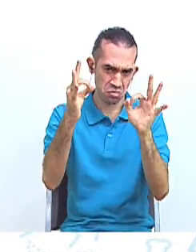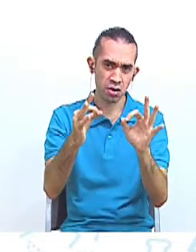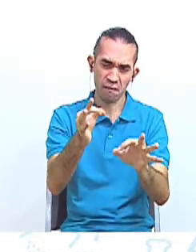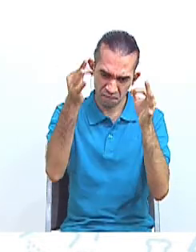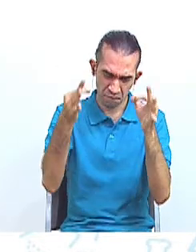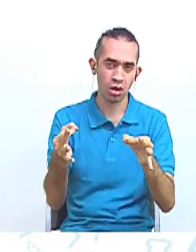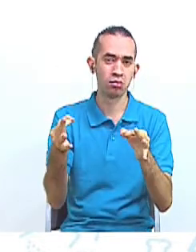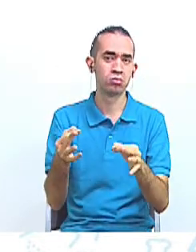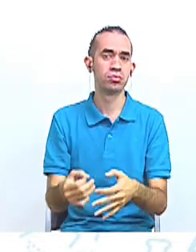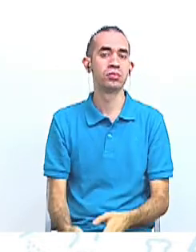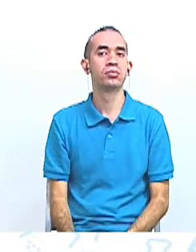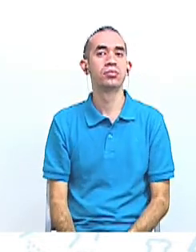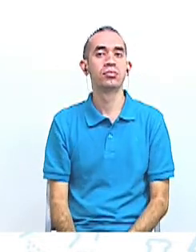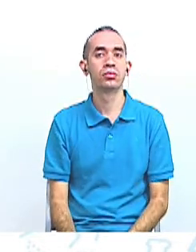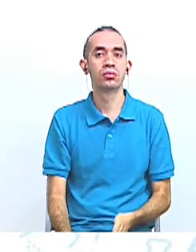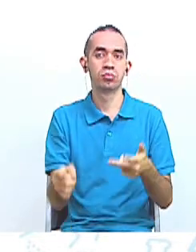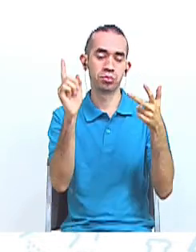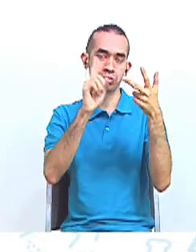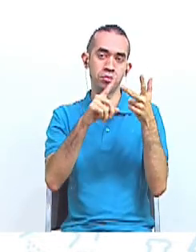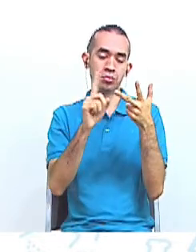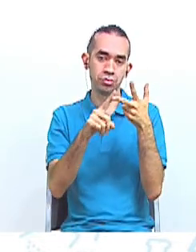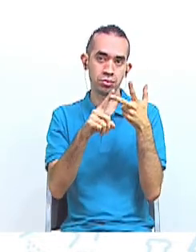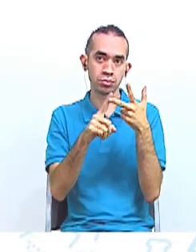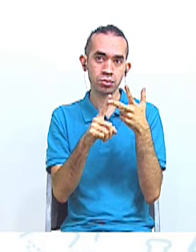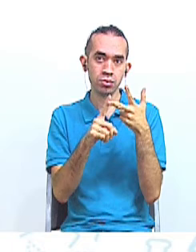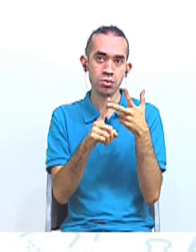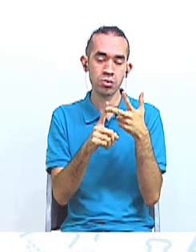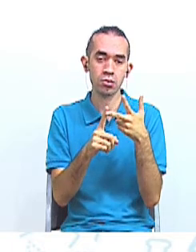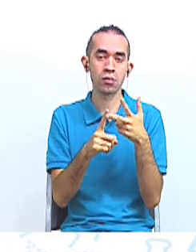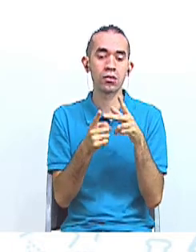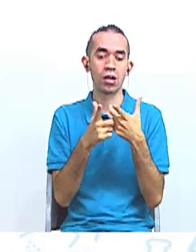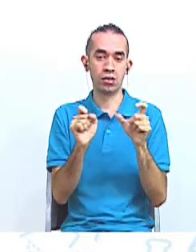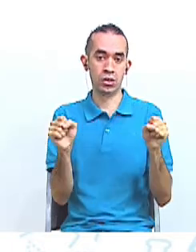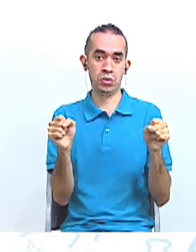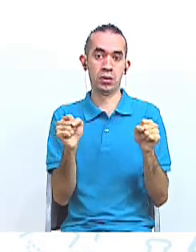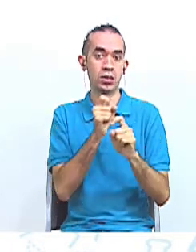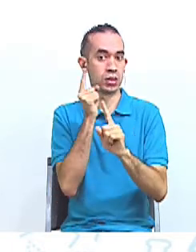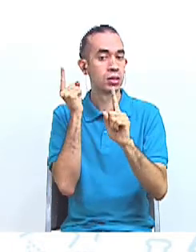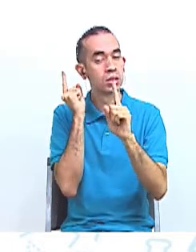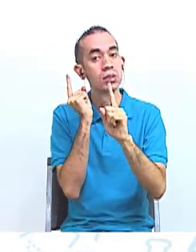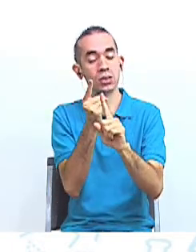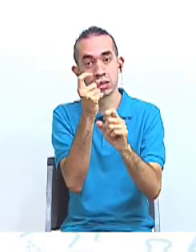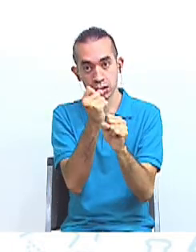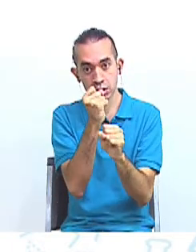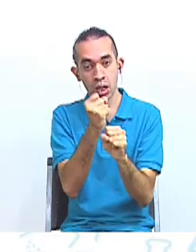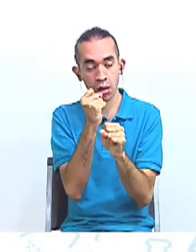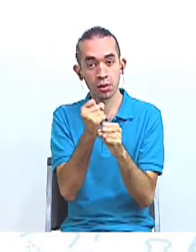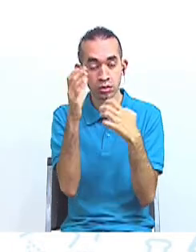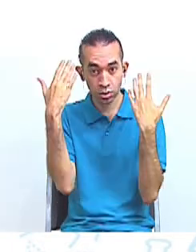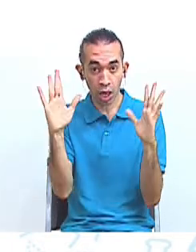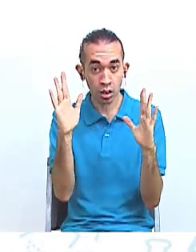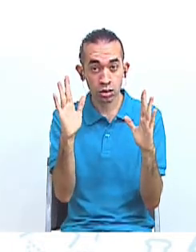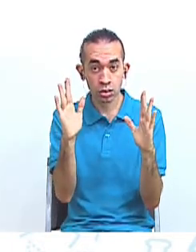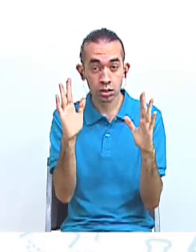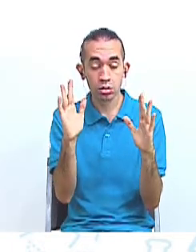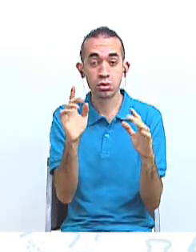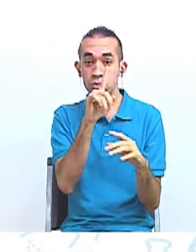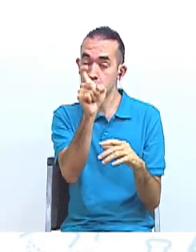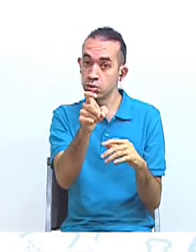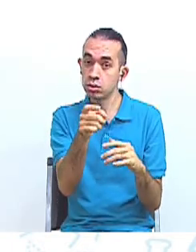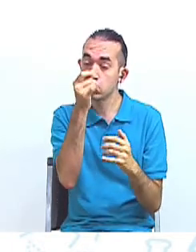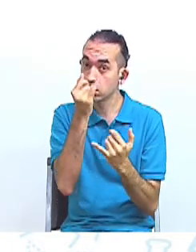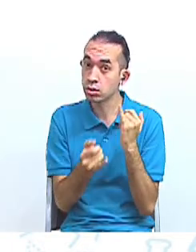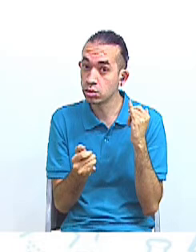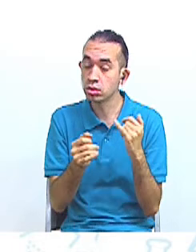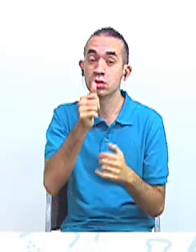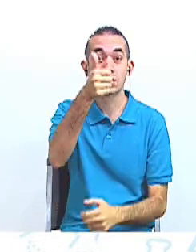that. And the last one for self-assessment, did I finish the linguistic tasks proposed? Yes